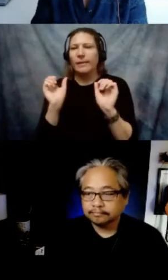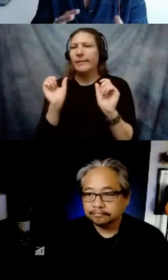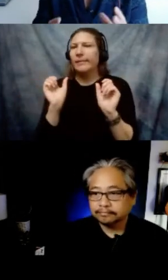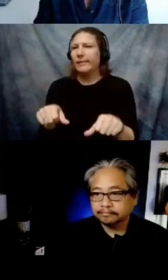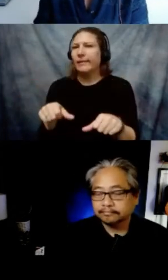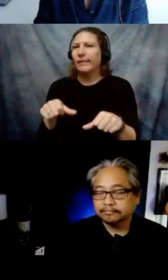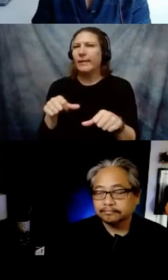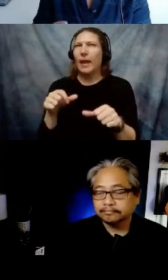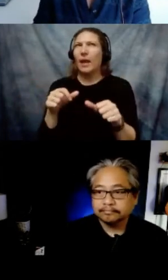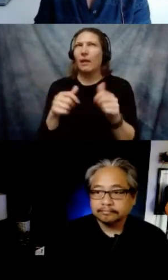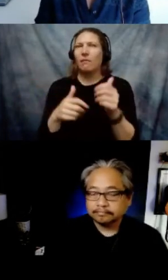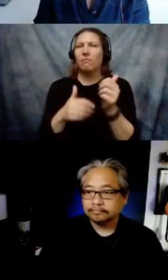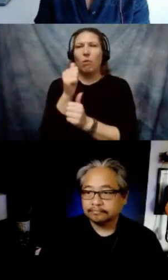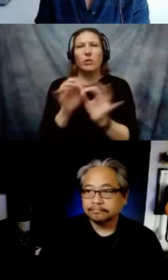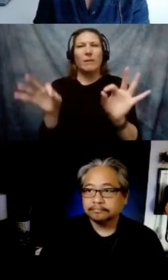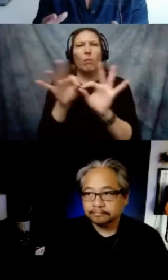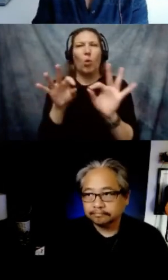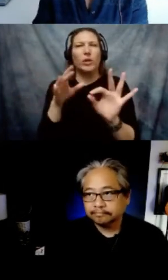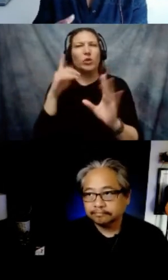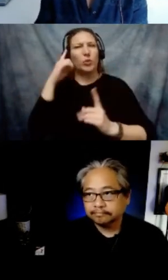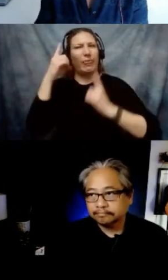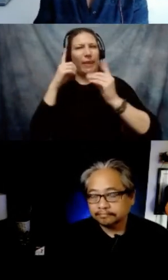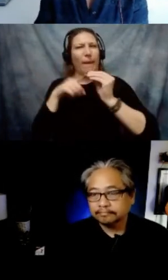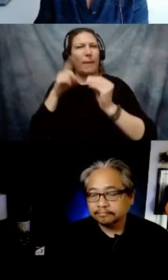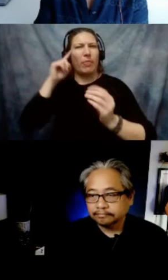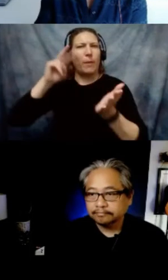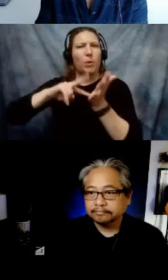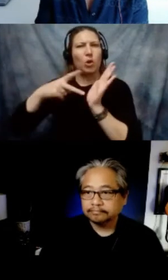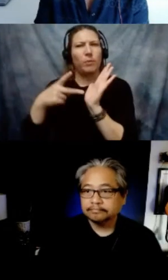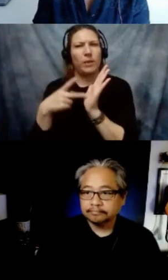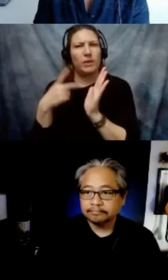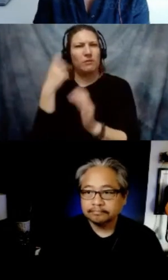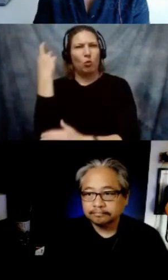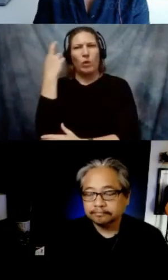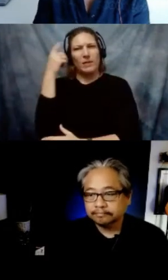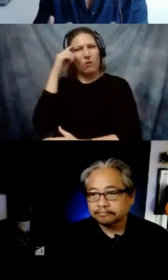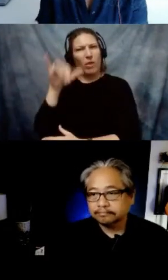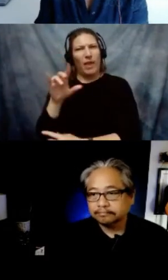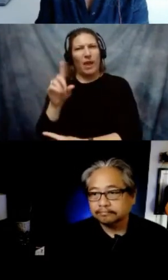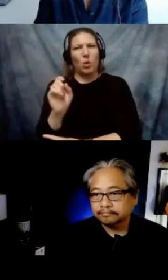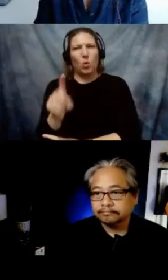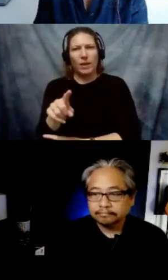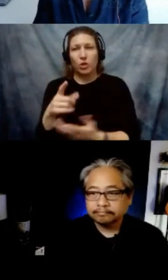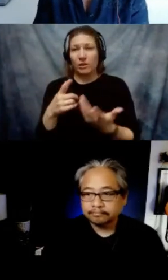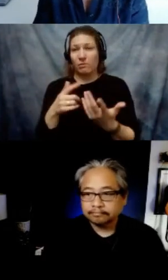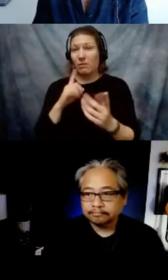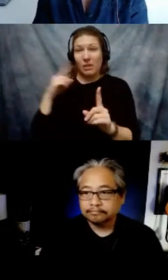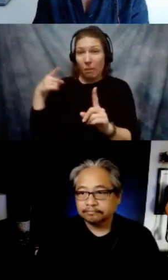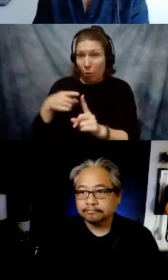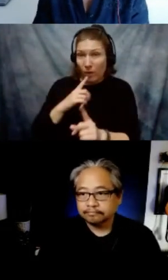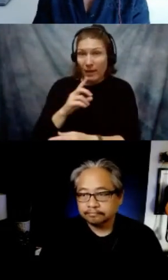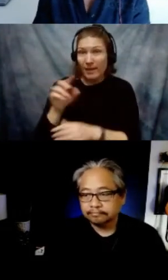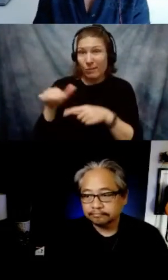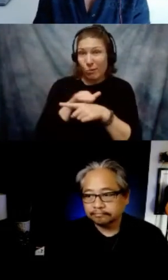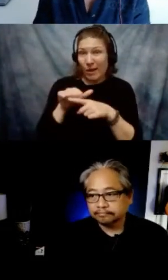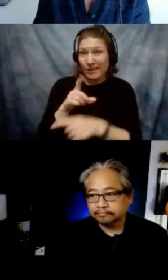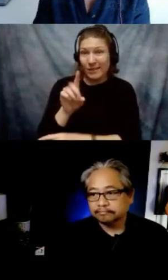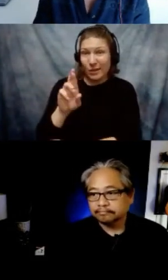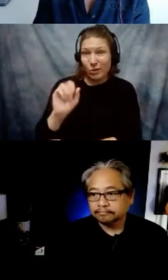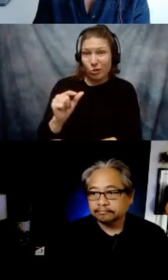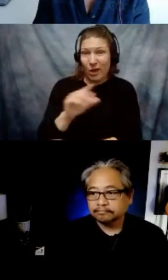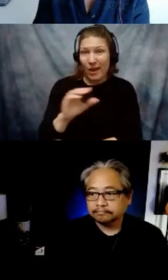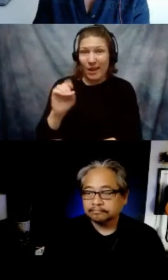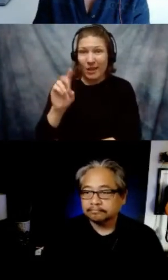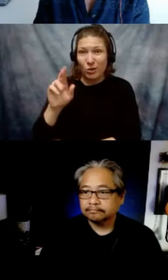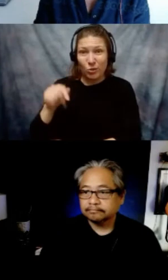for your question is. But yes, I think most tools now do have interactive alternatives, but sometimes it is just digging down and trying to find out